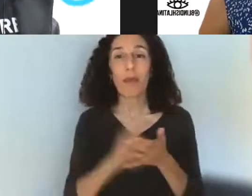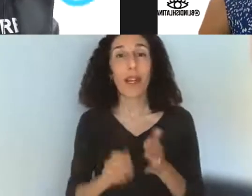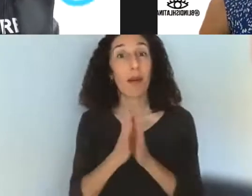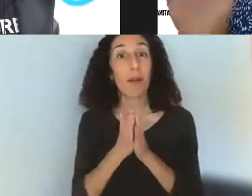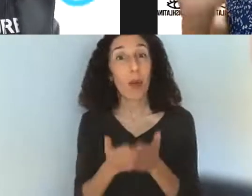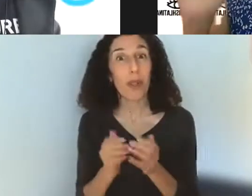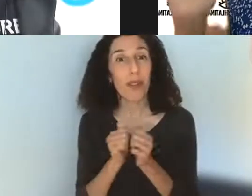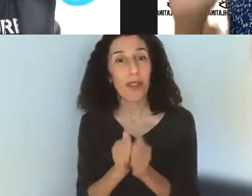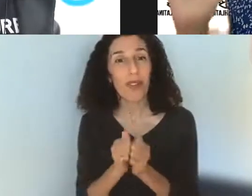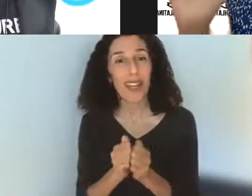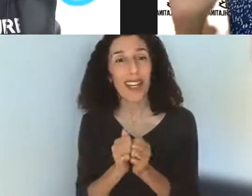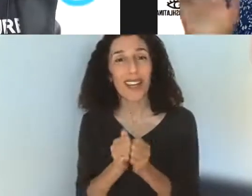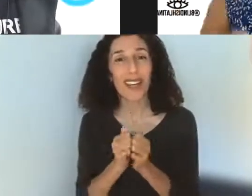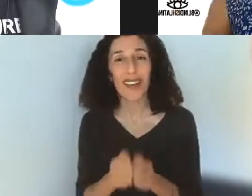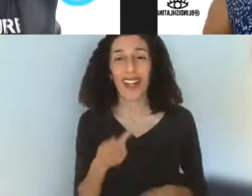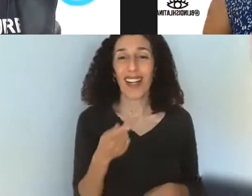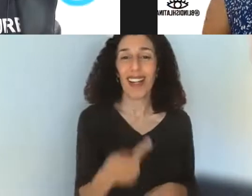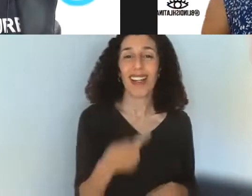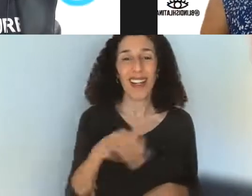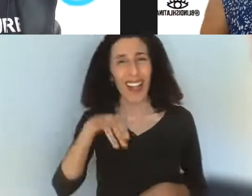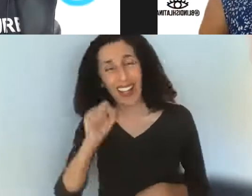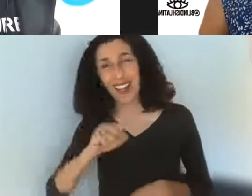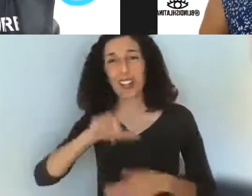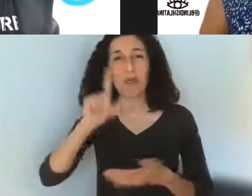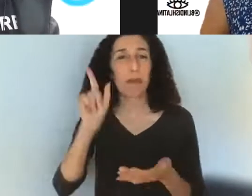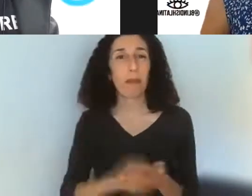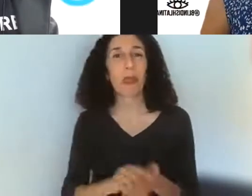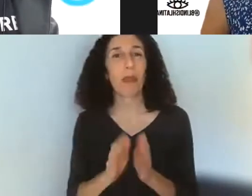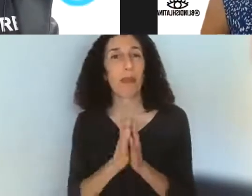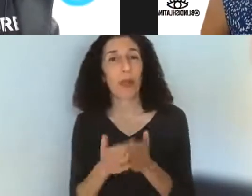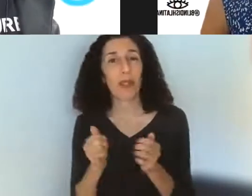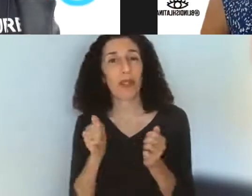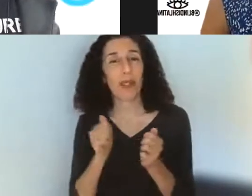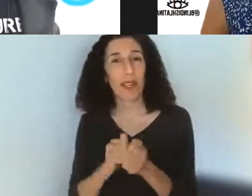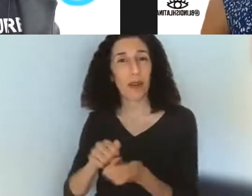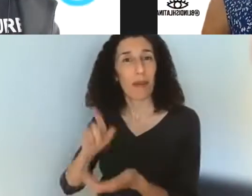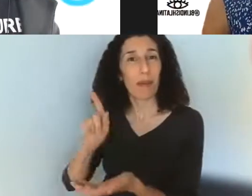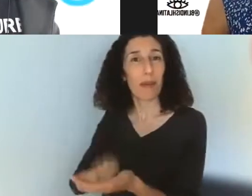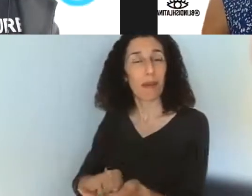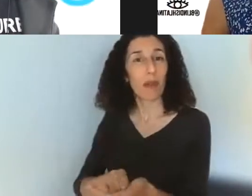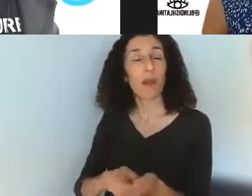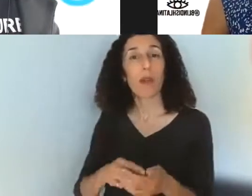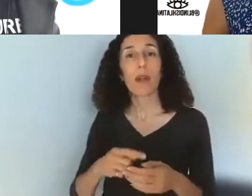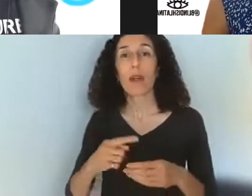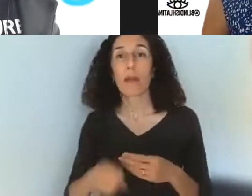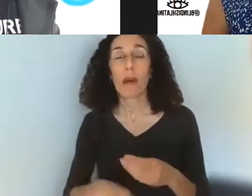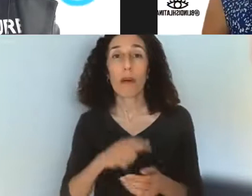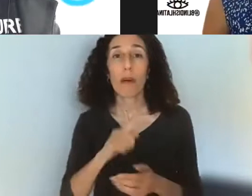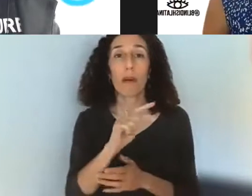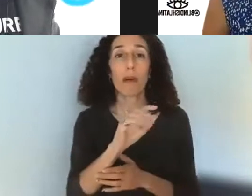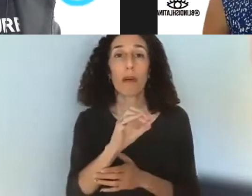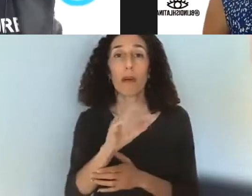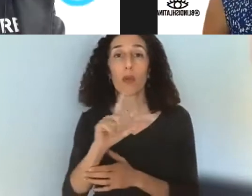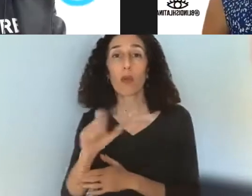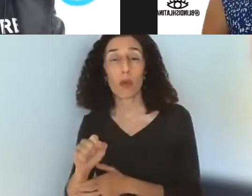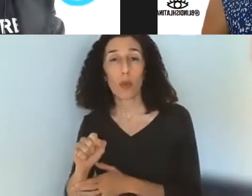and I are putting out a book later this year about tools for those with hearing loss. We're really excited